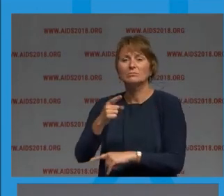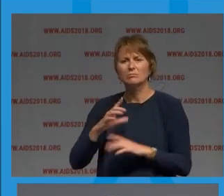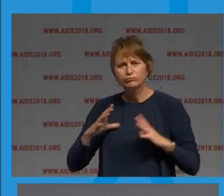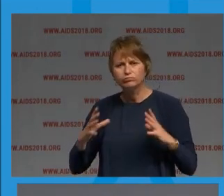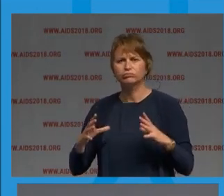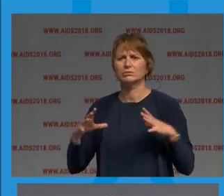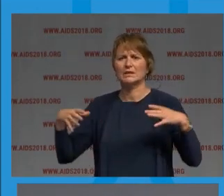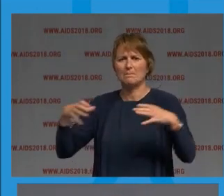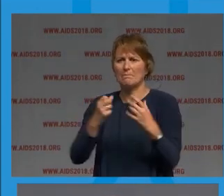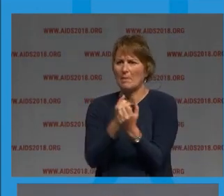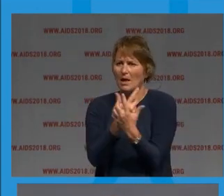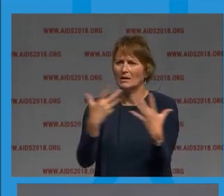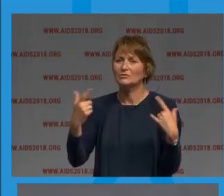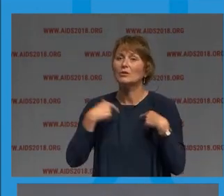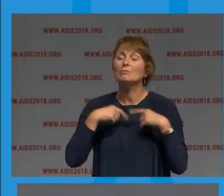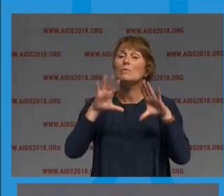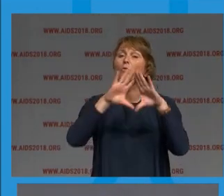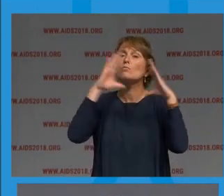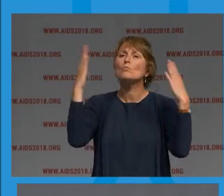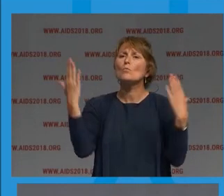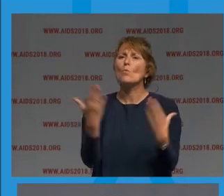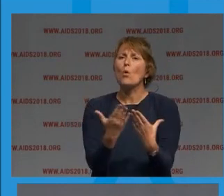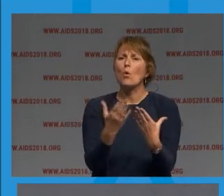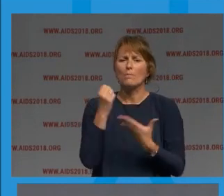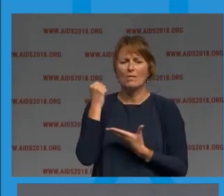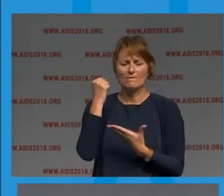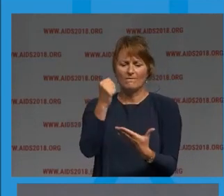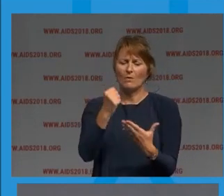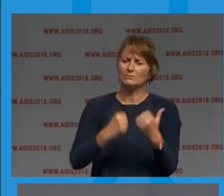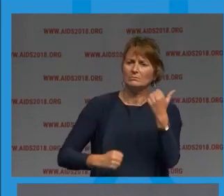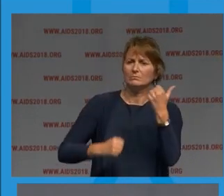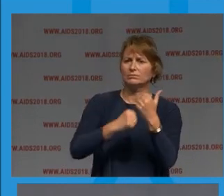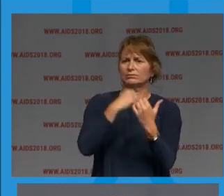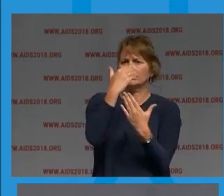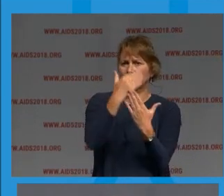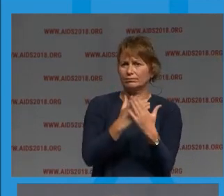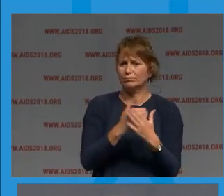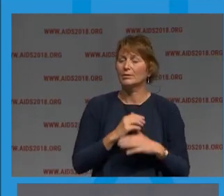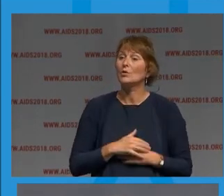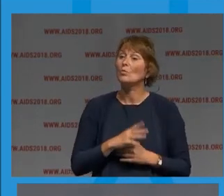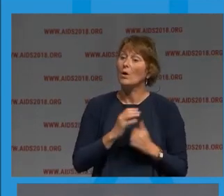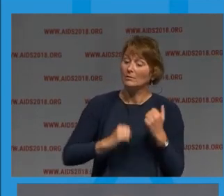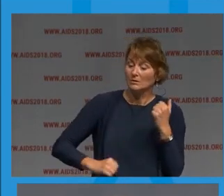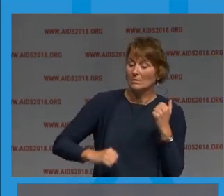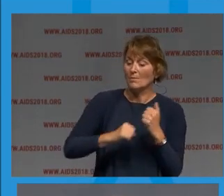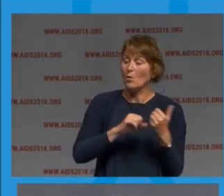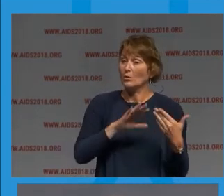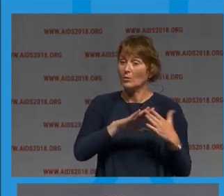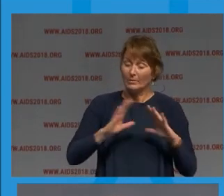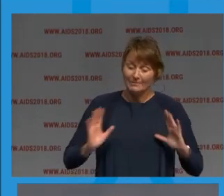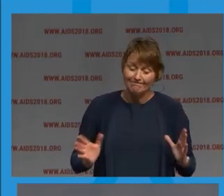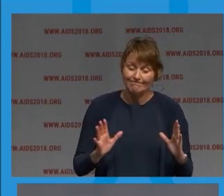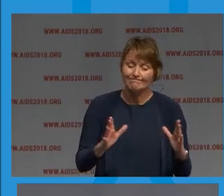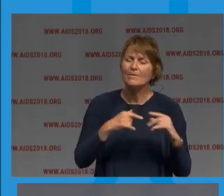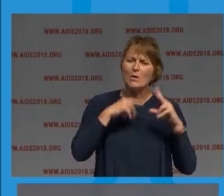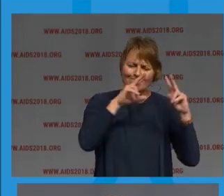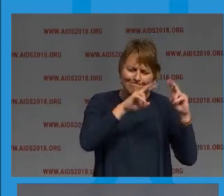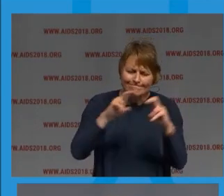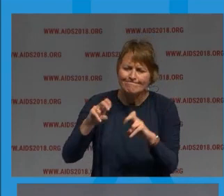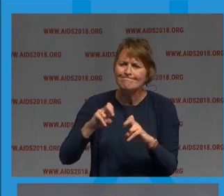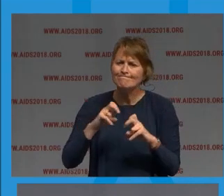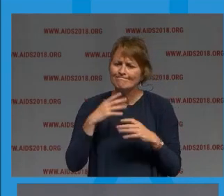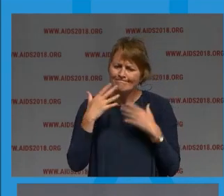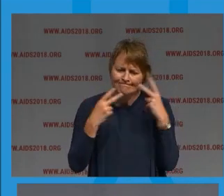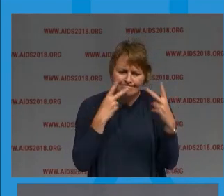use drugs in Global Fund-supported programs. Support community-driven research that collects and explores